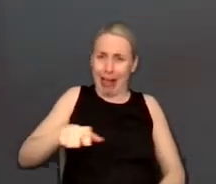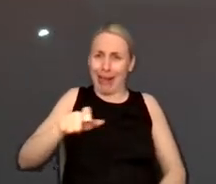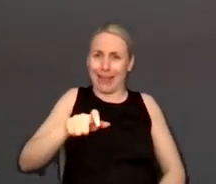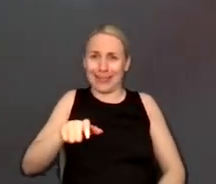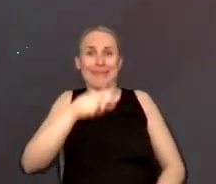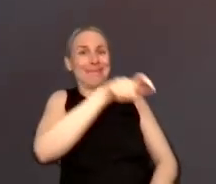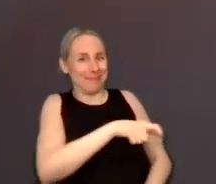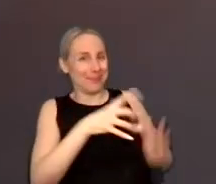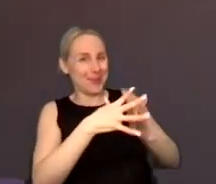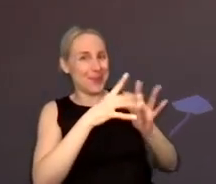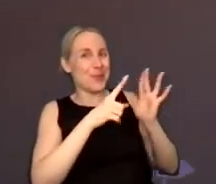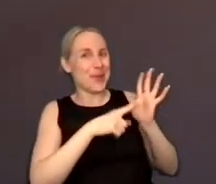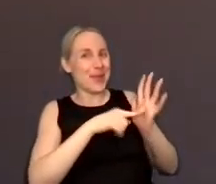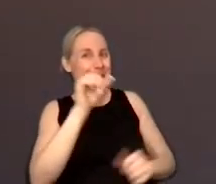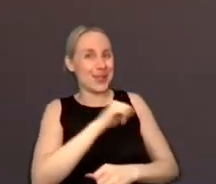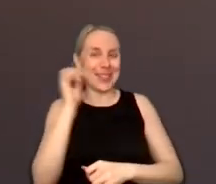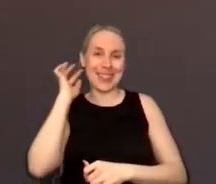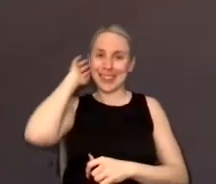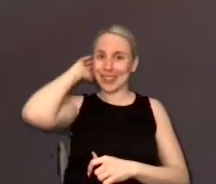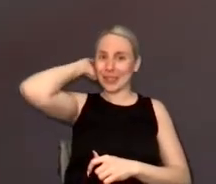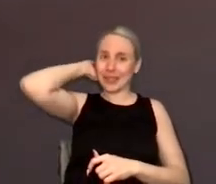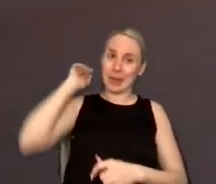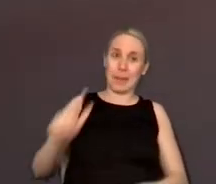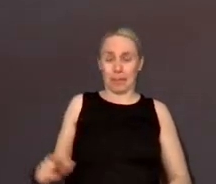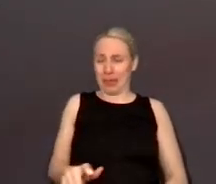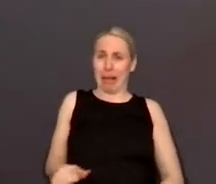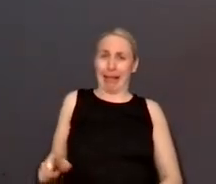maze. Literally losing